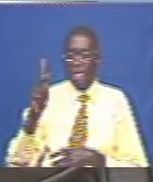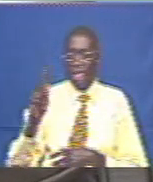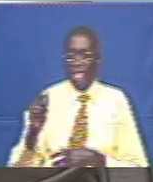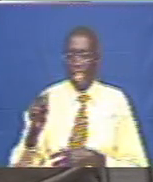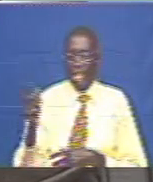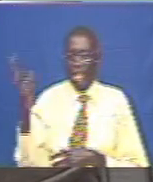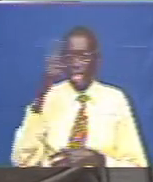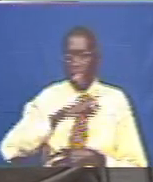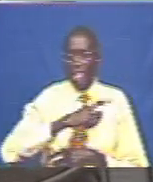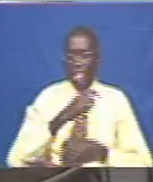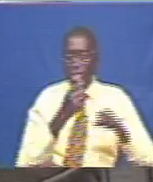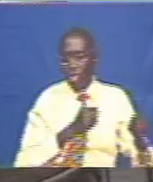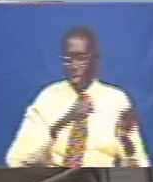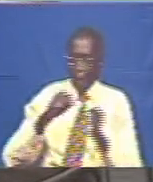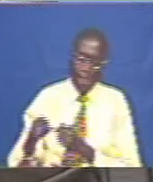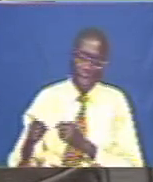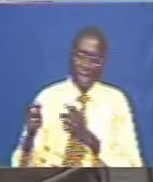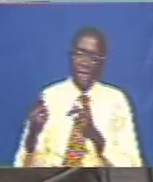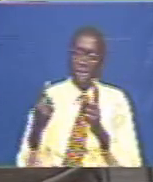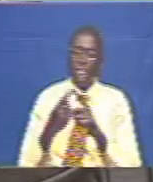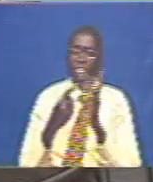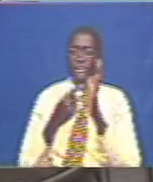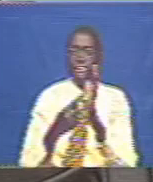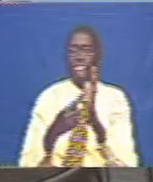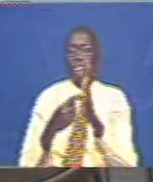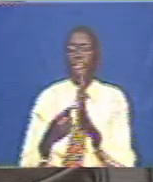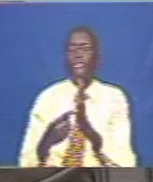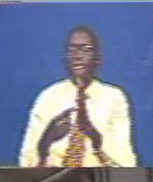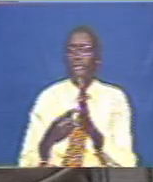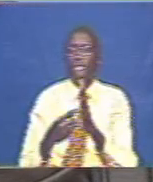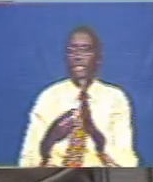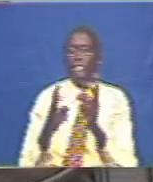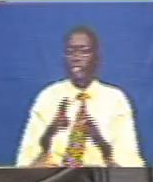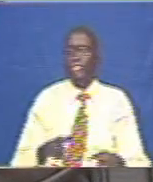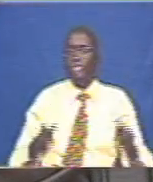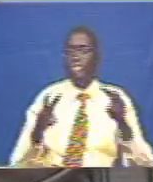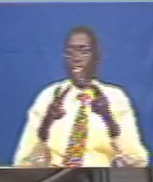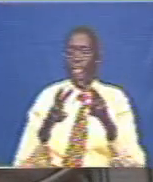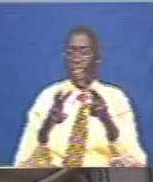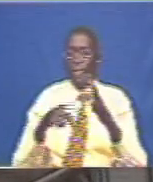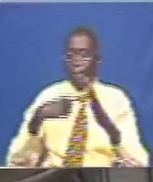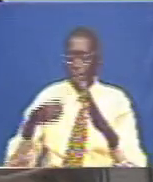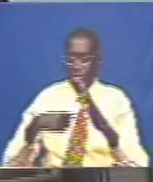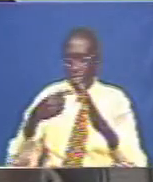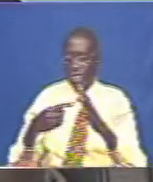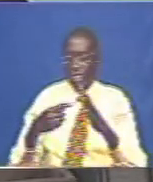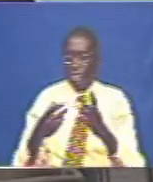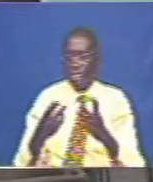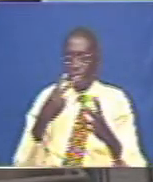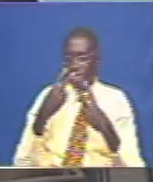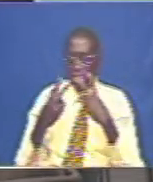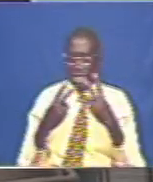exhibiting. Various cooperatives are exhibiting the value chain and manufacturing and processing, and we are seeing